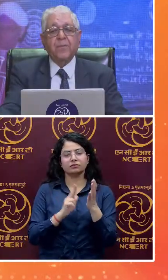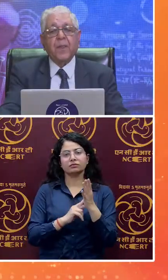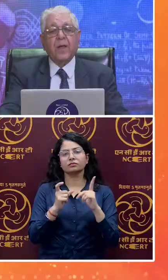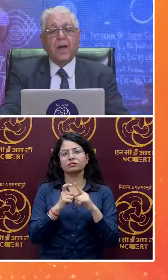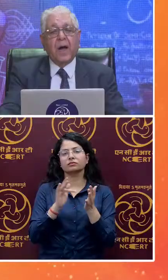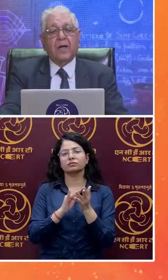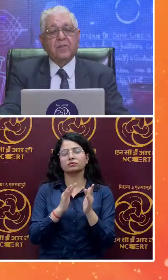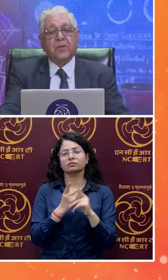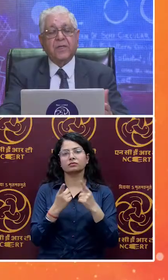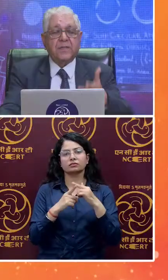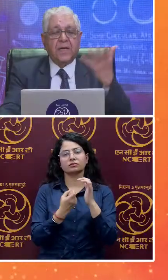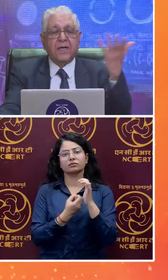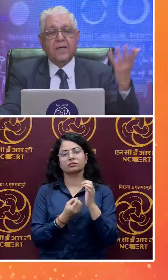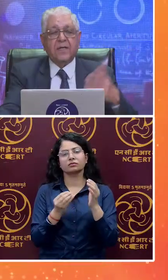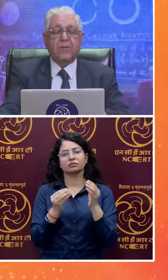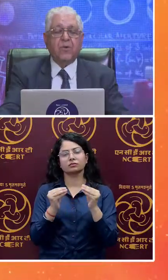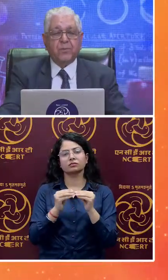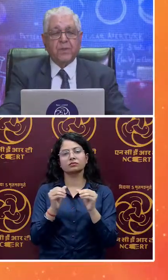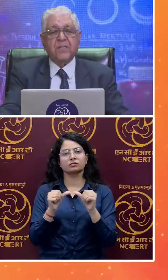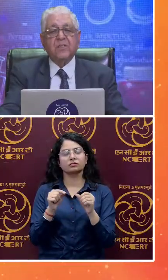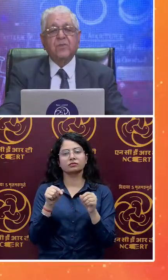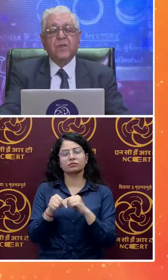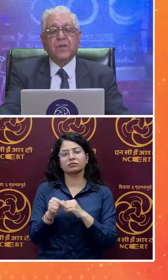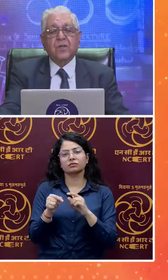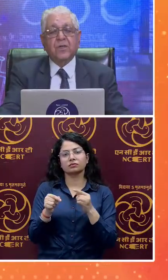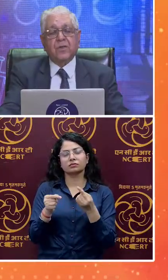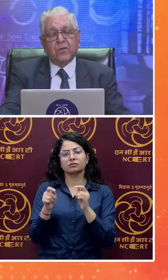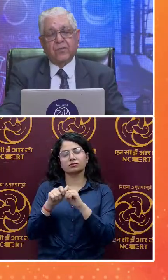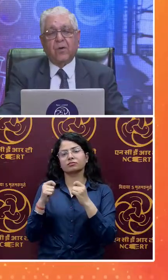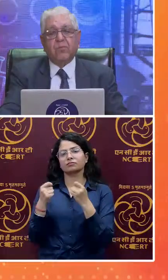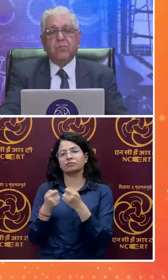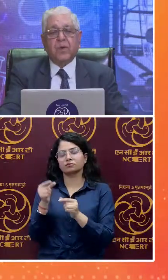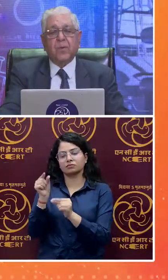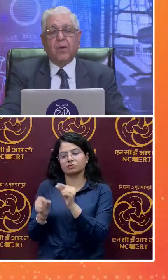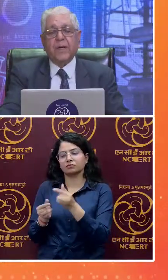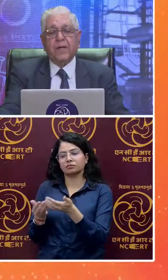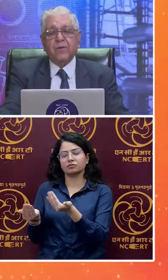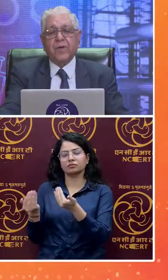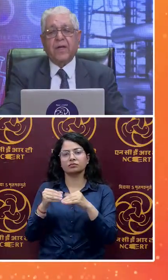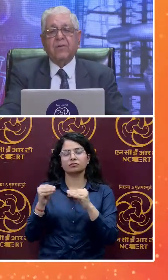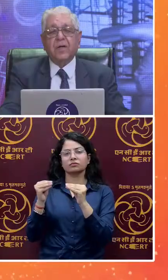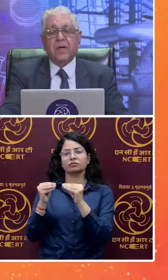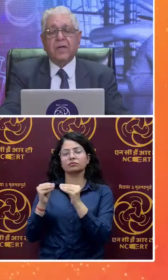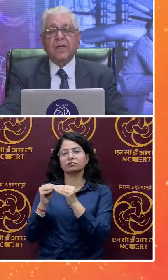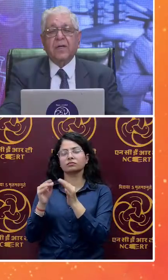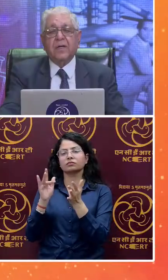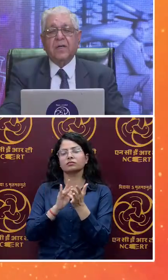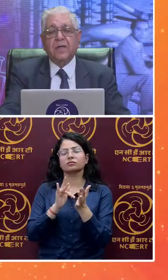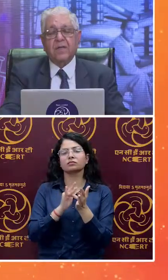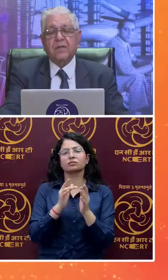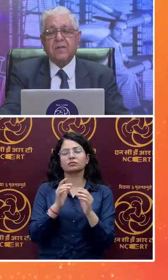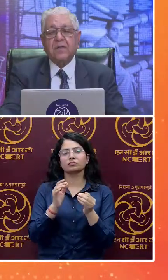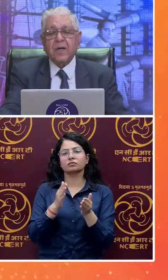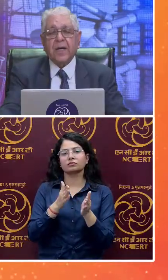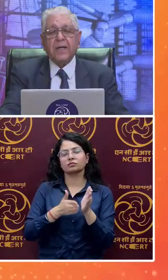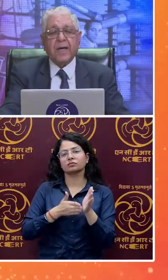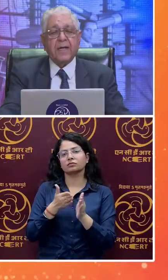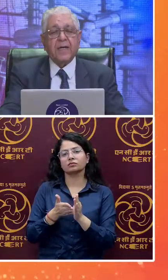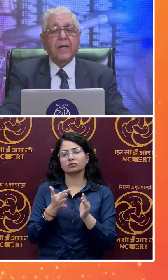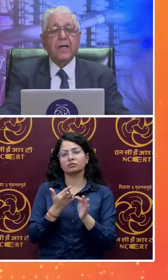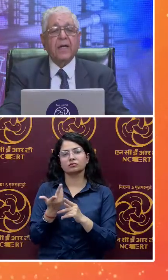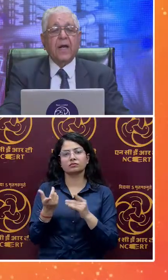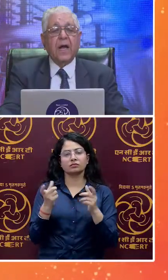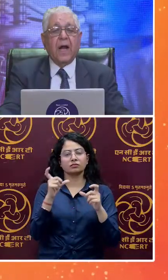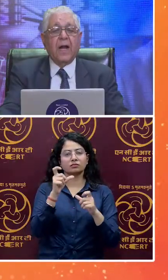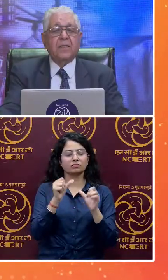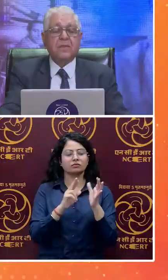Trombay, and so he sent a team of persons from Bombay to train under at